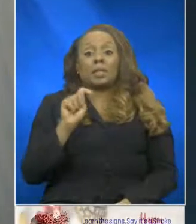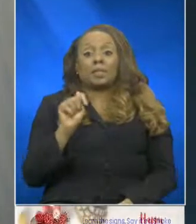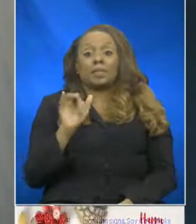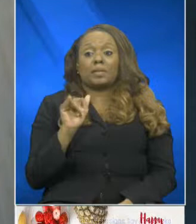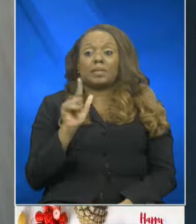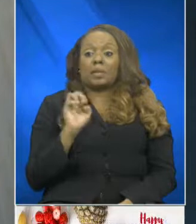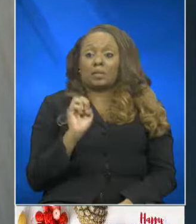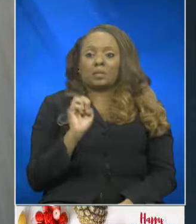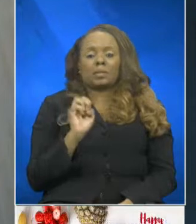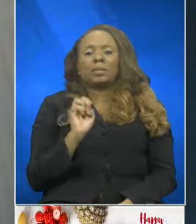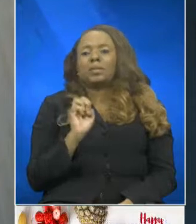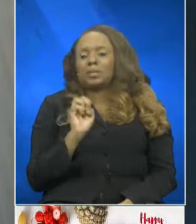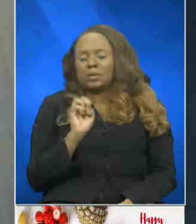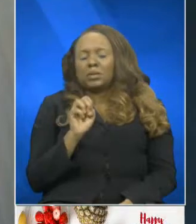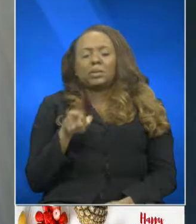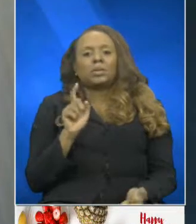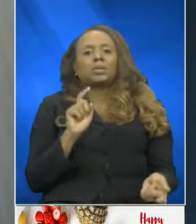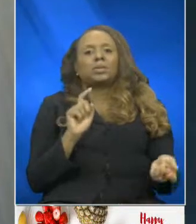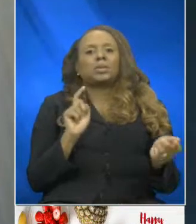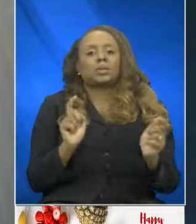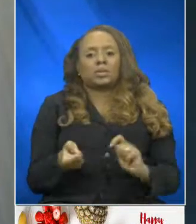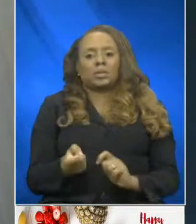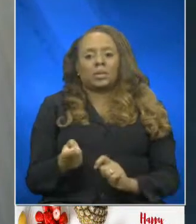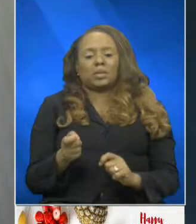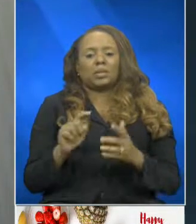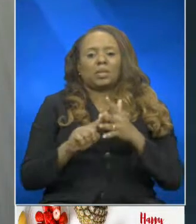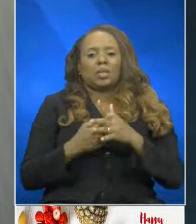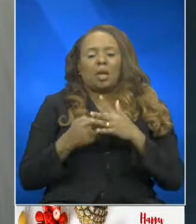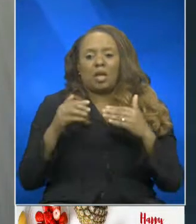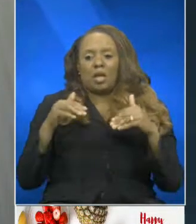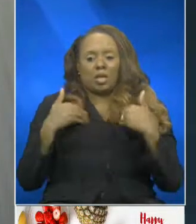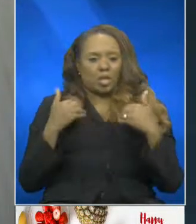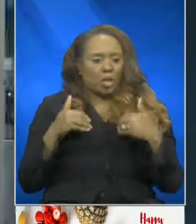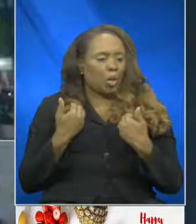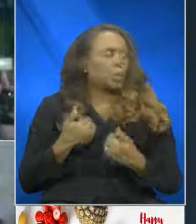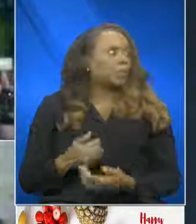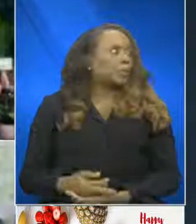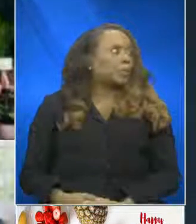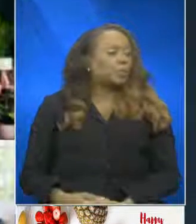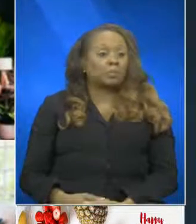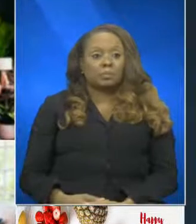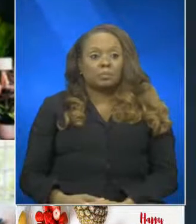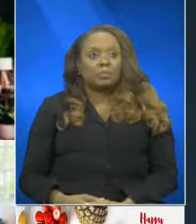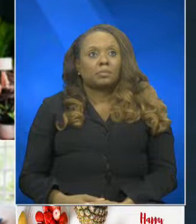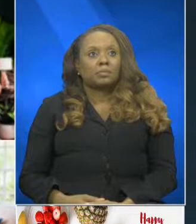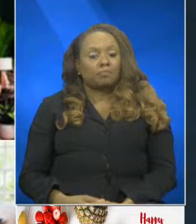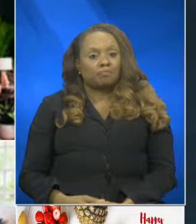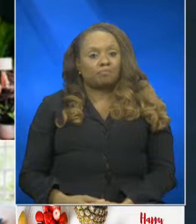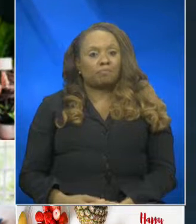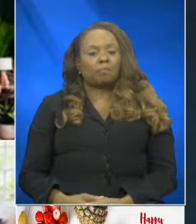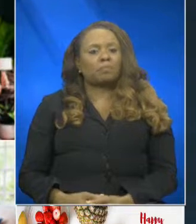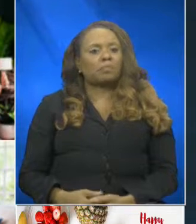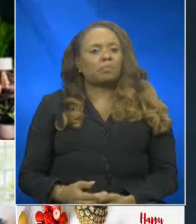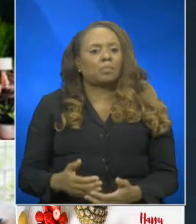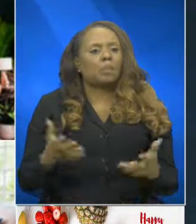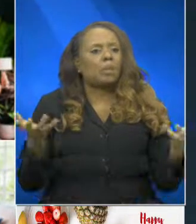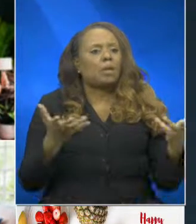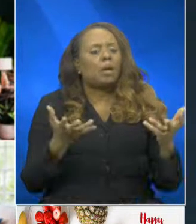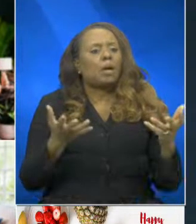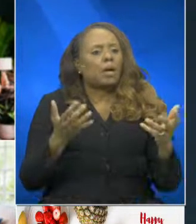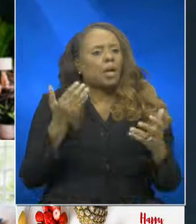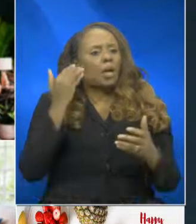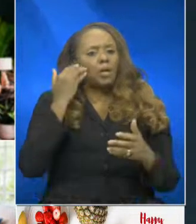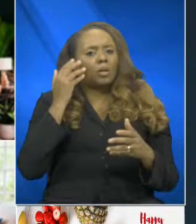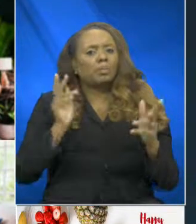start when you are young. Dr. Mosley, Yes. cigar smoking is on the rise in